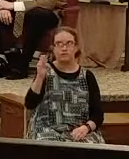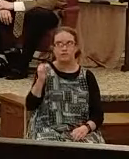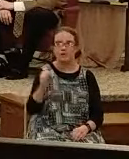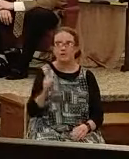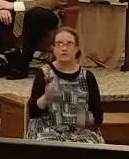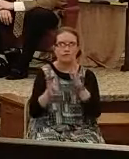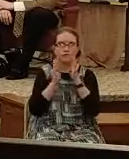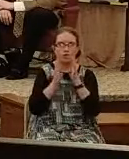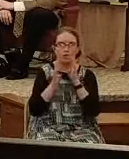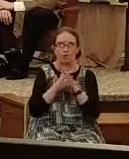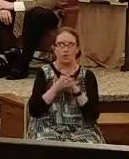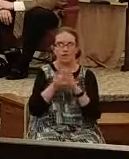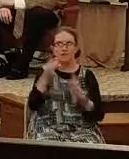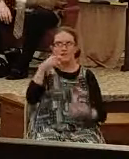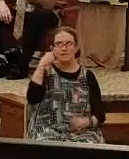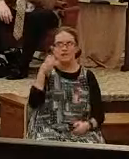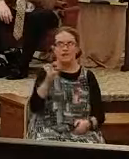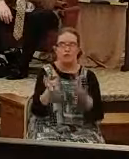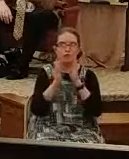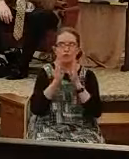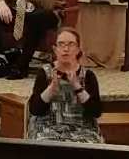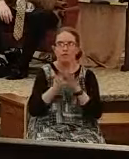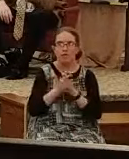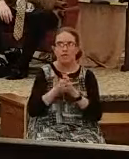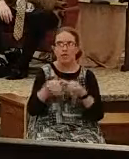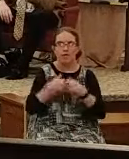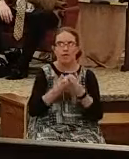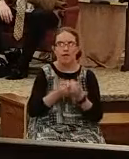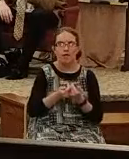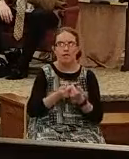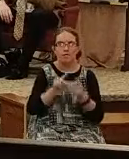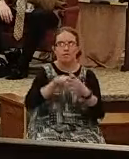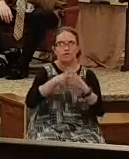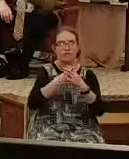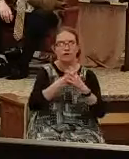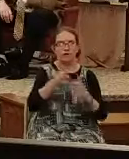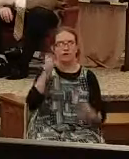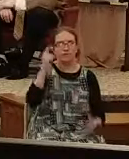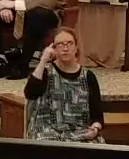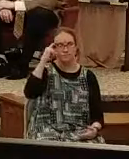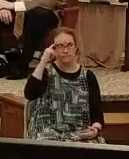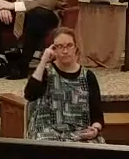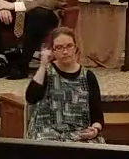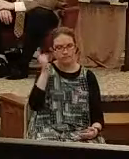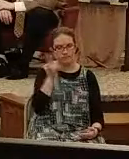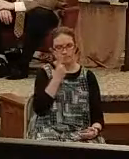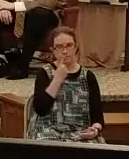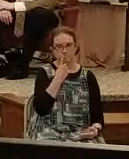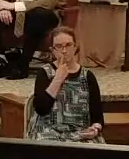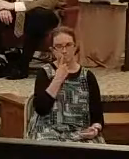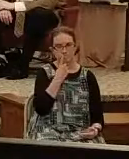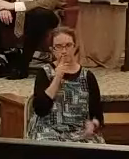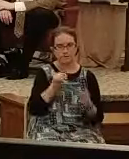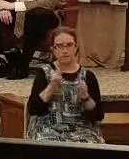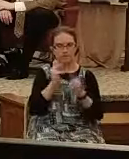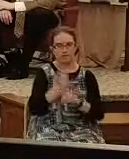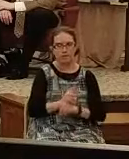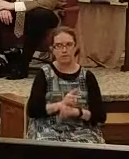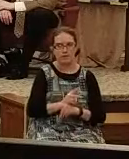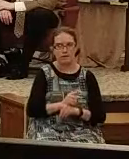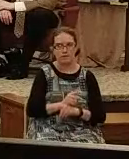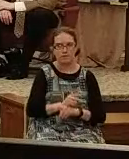interview, he talked about how that it just started with a thought. And he kept